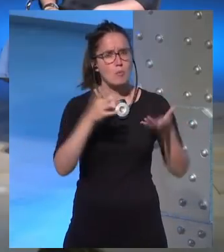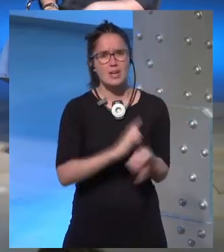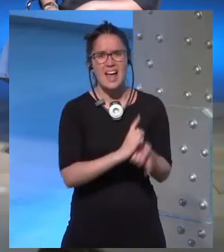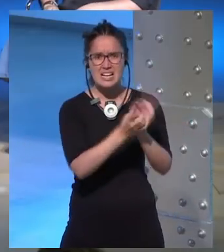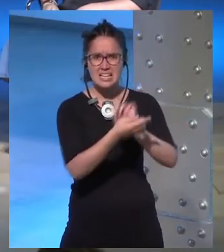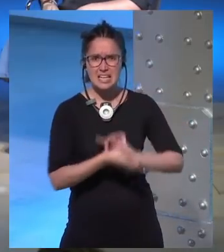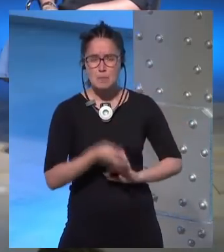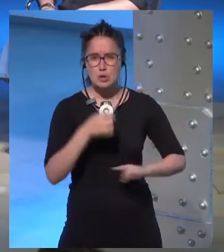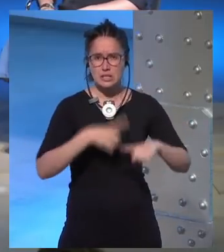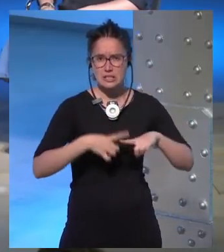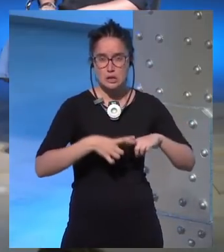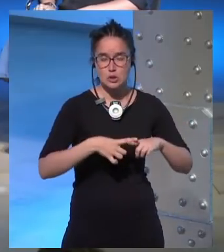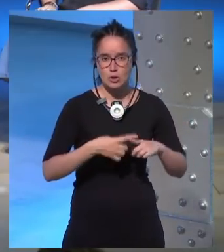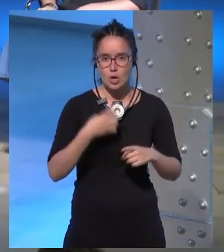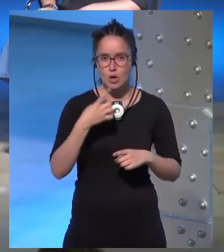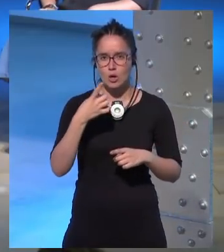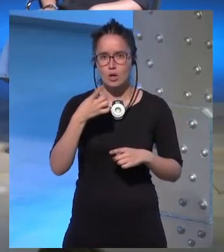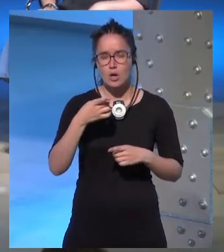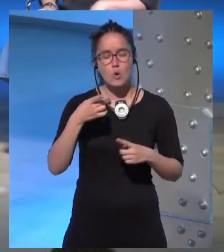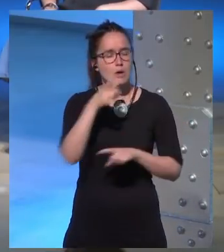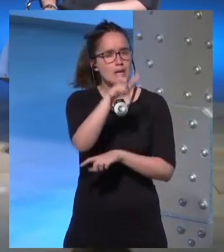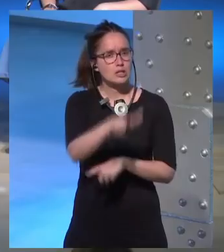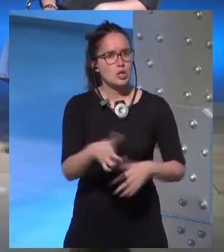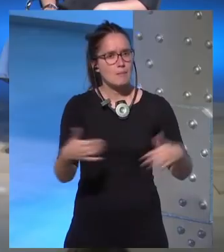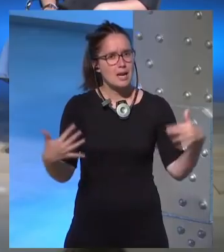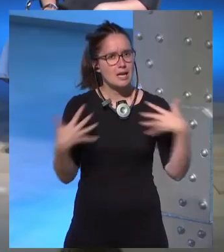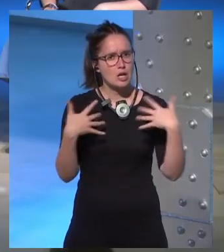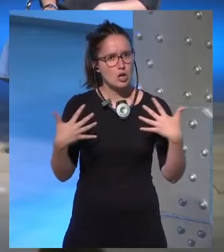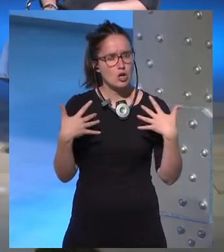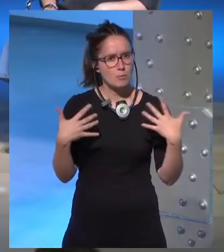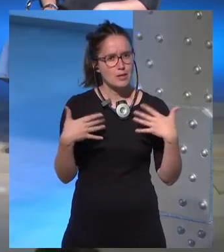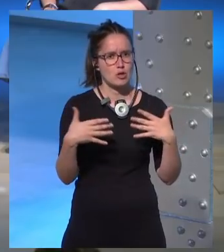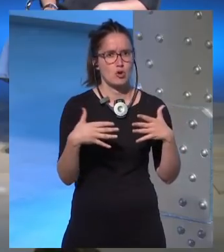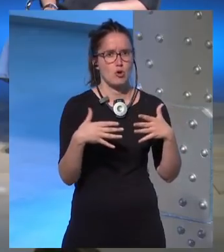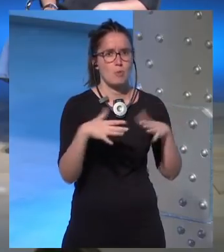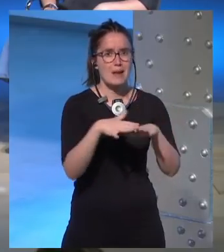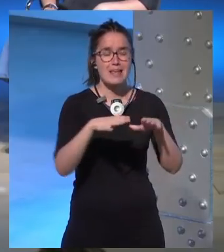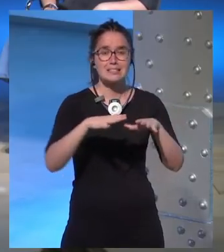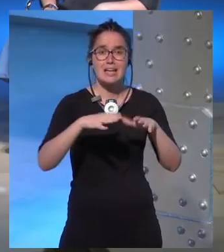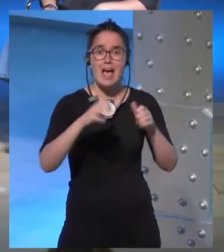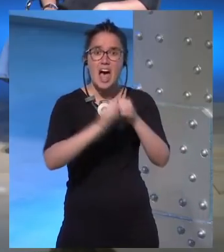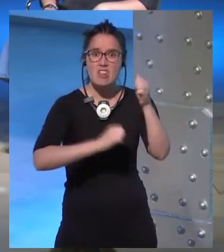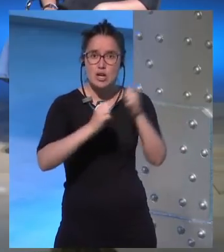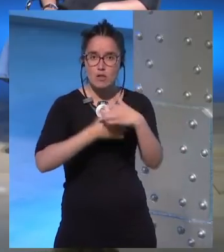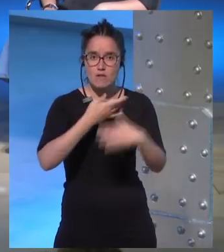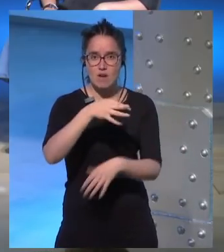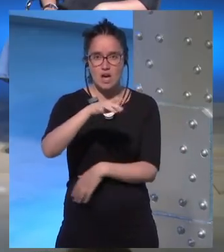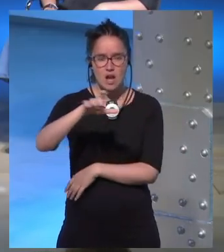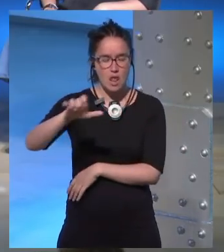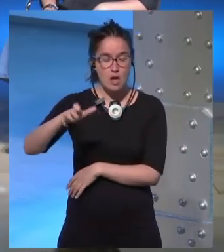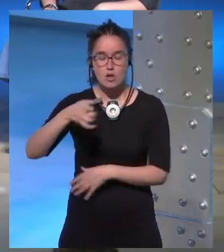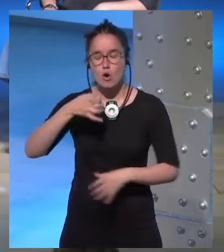a revolution, there's a sex change in it, or things like that, or